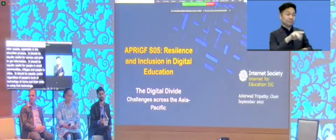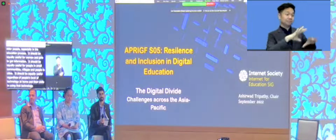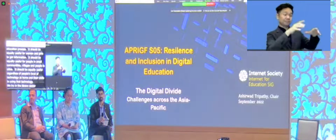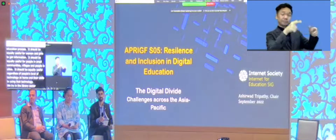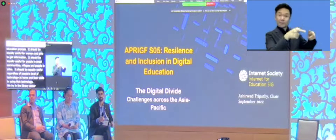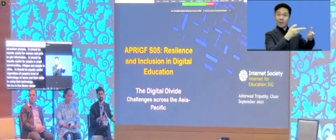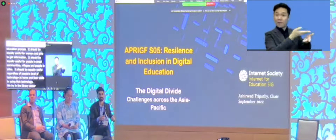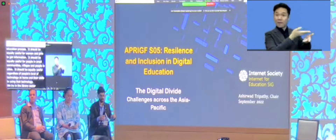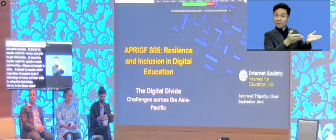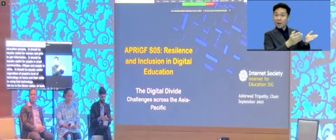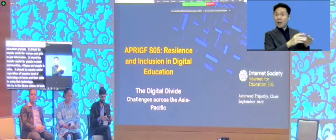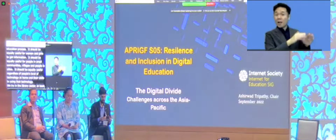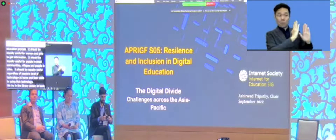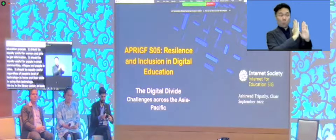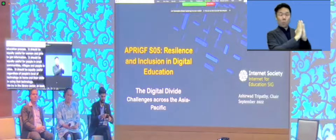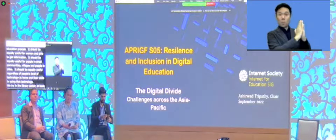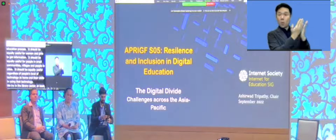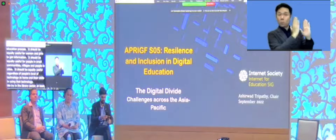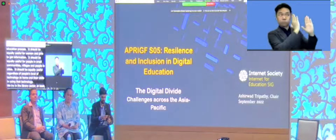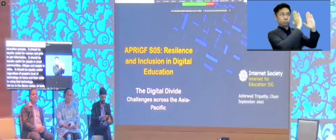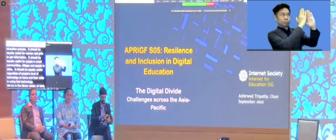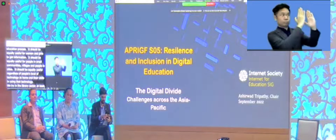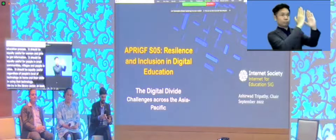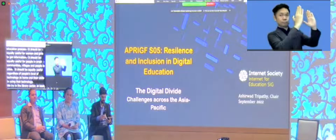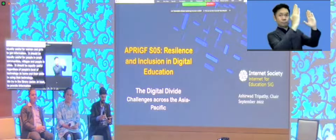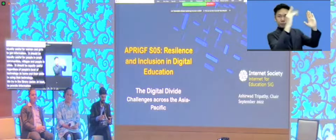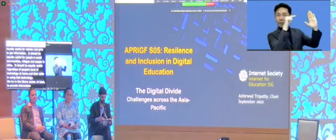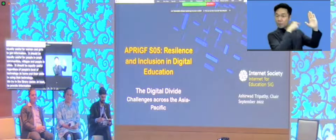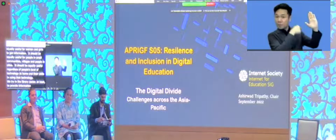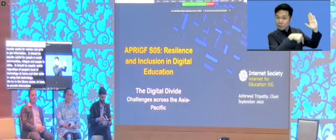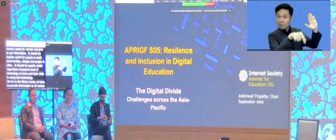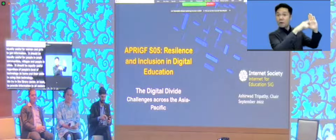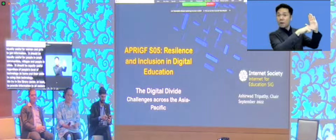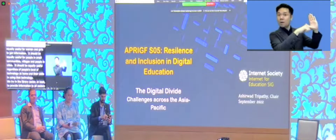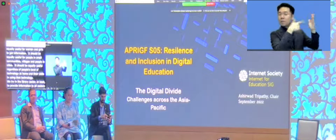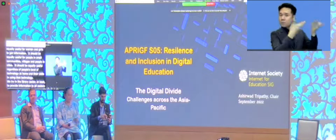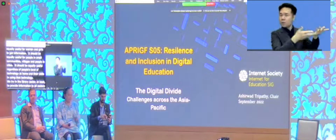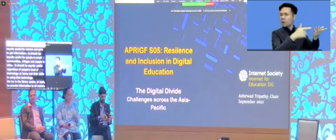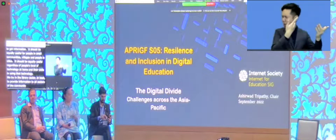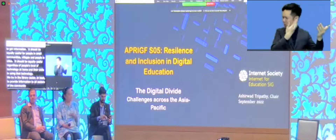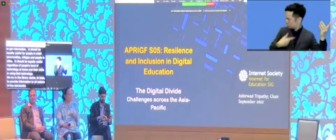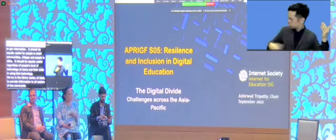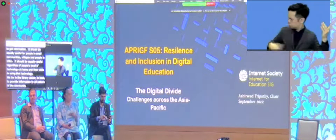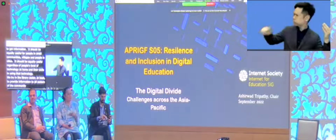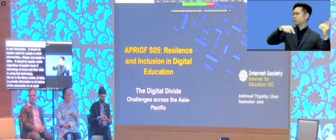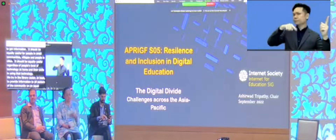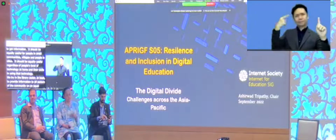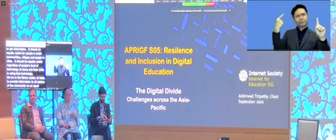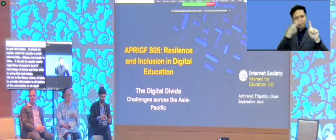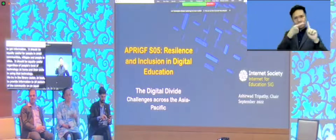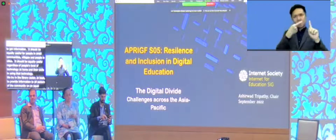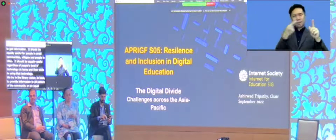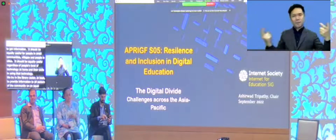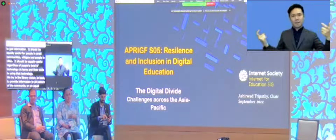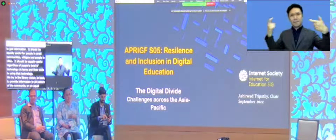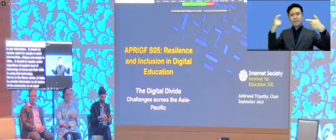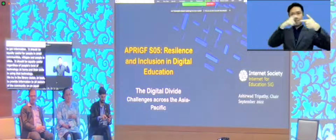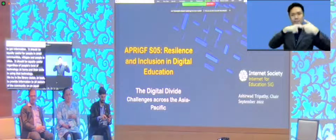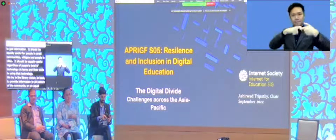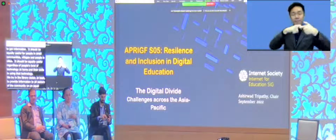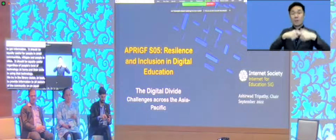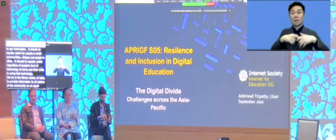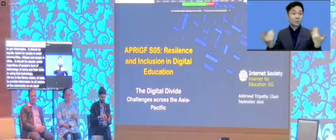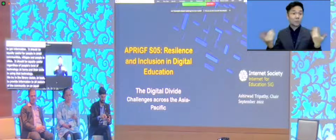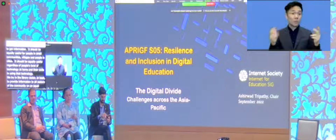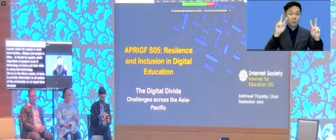to provide information to all sectors of the community on an equal basis because equitable access